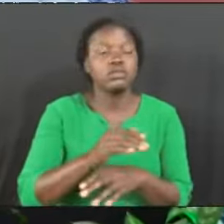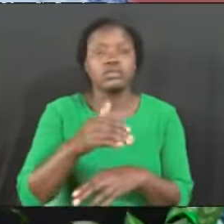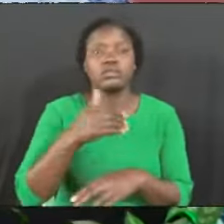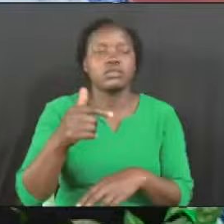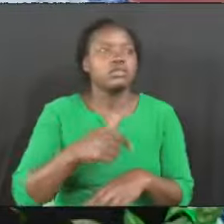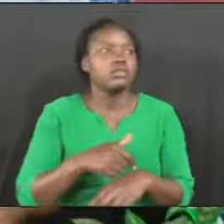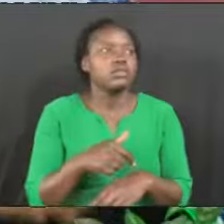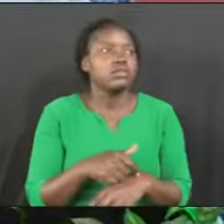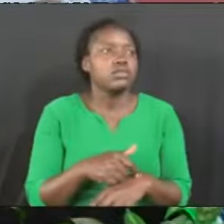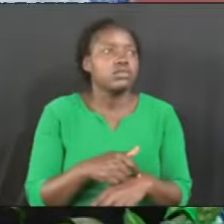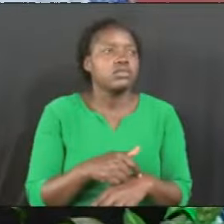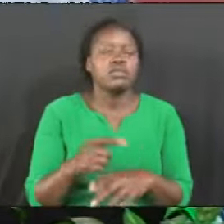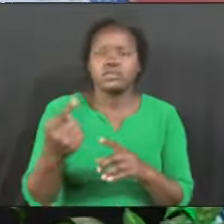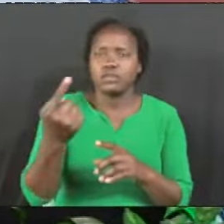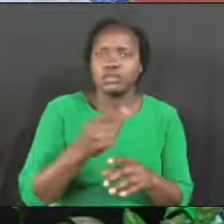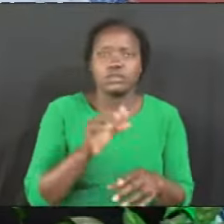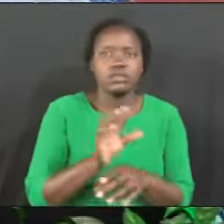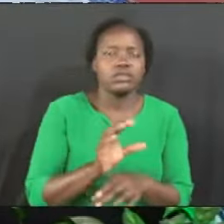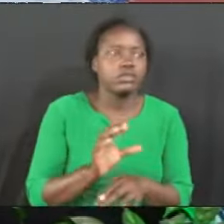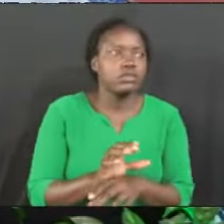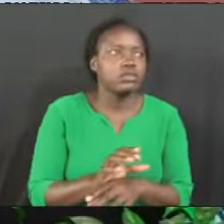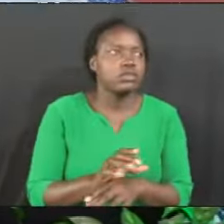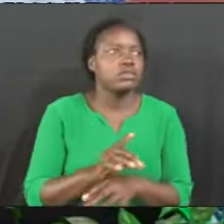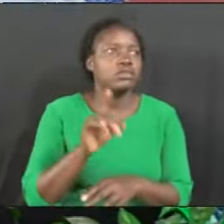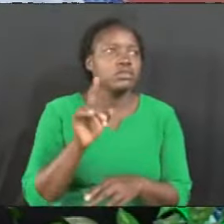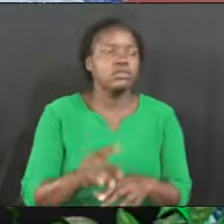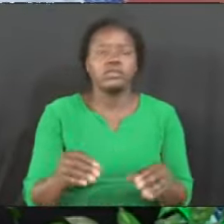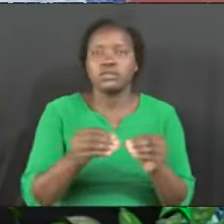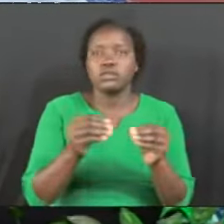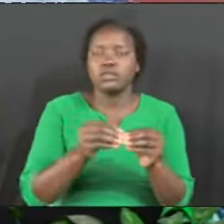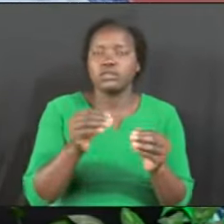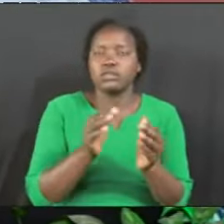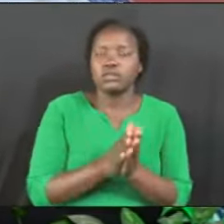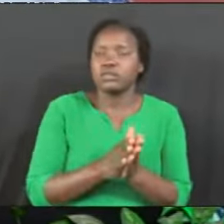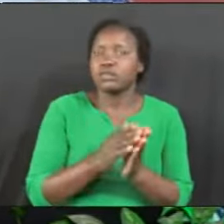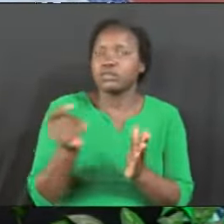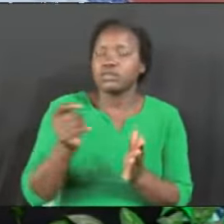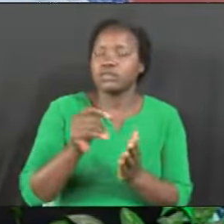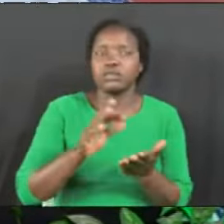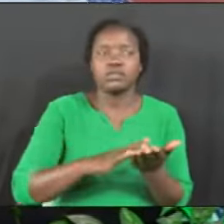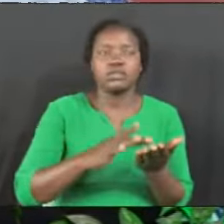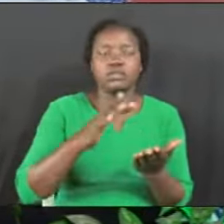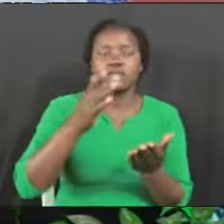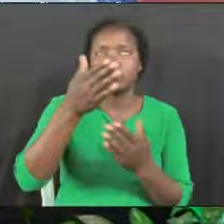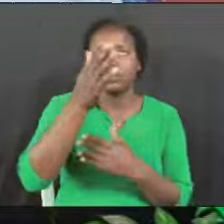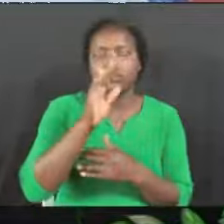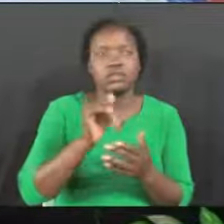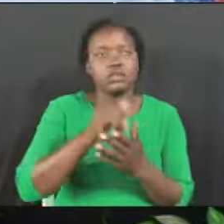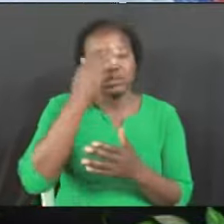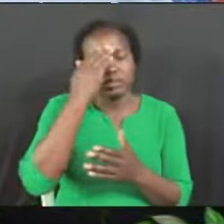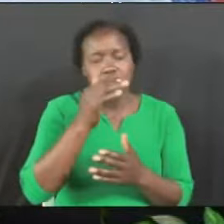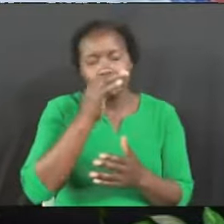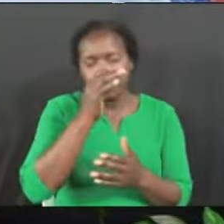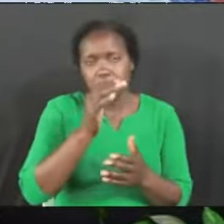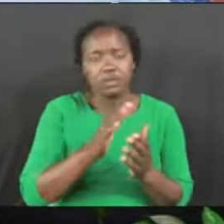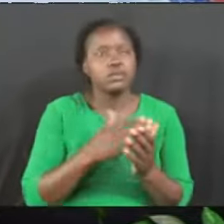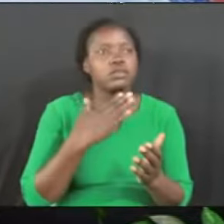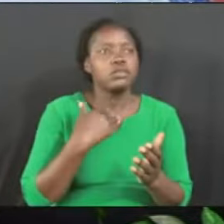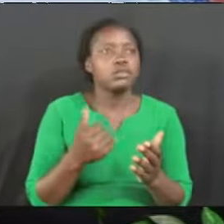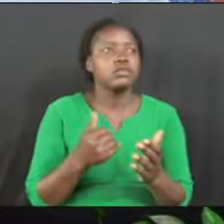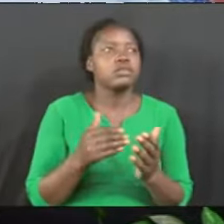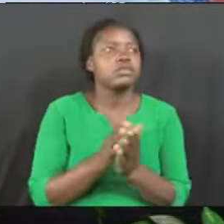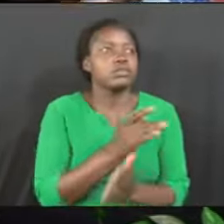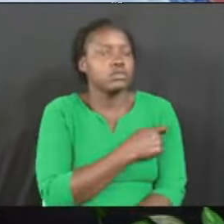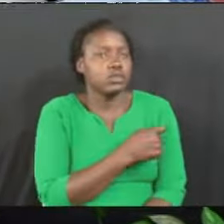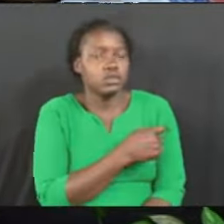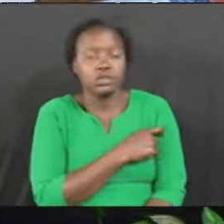I come to church, I need to be met by the Shekinah glory of God. That's why you ought to treat the sanctuary